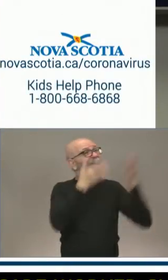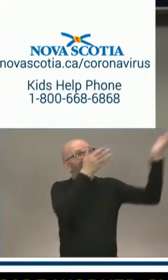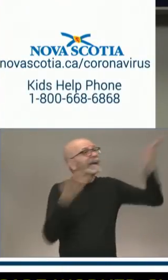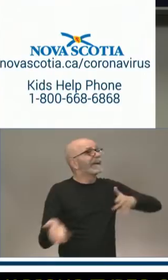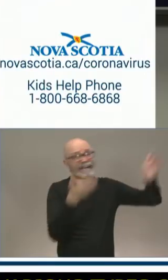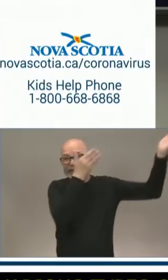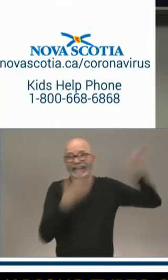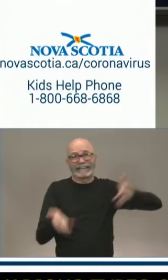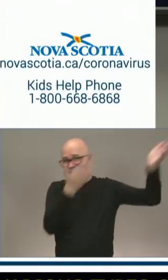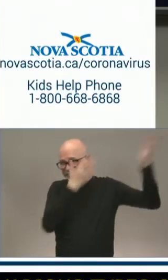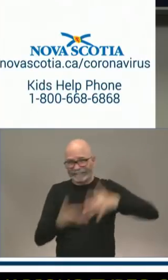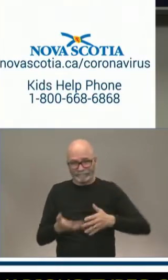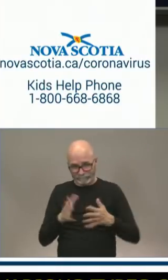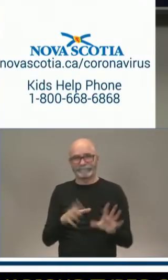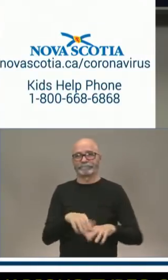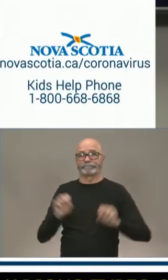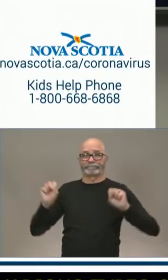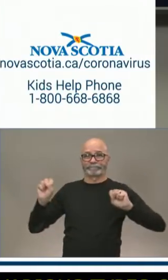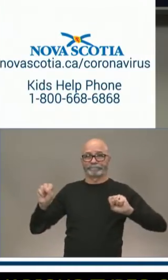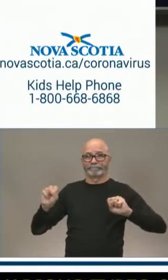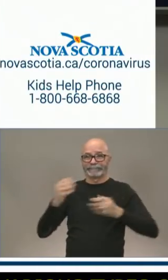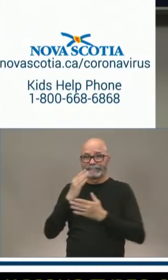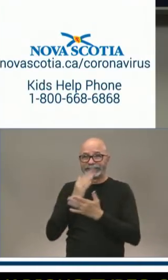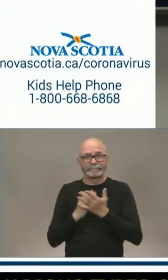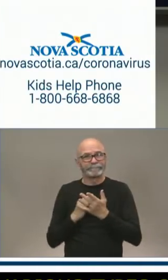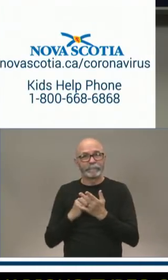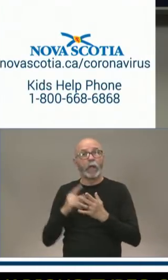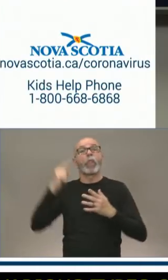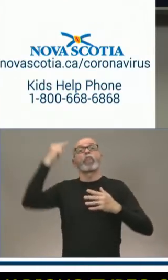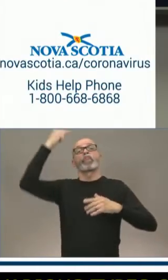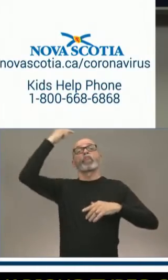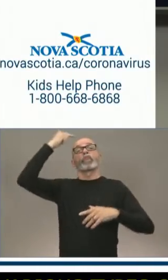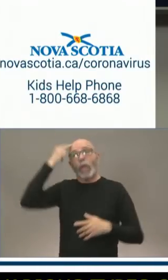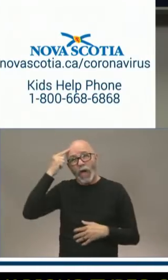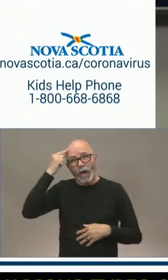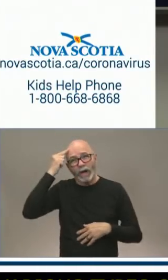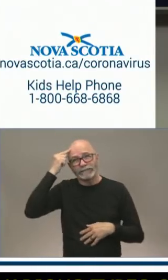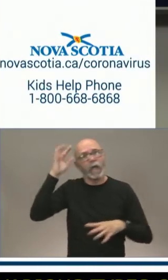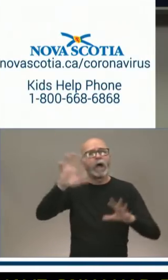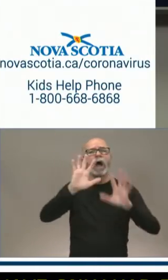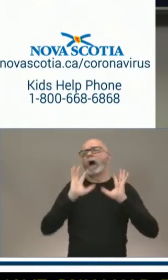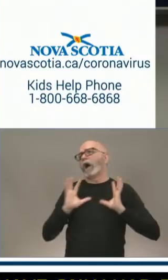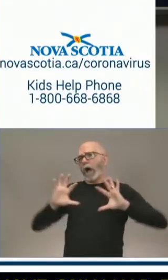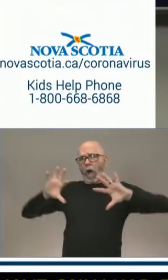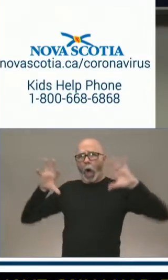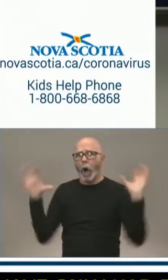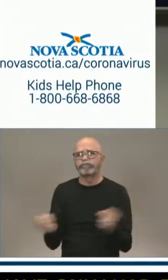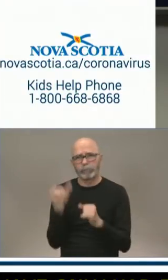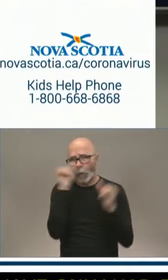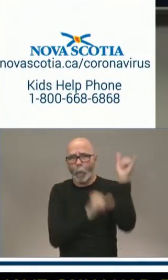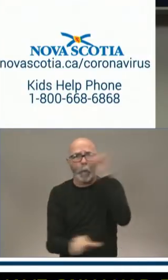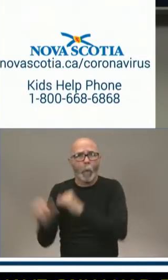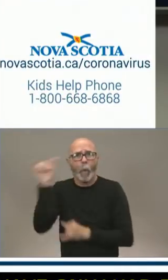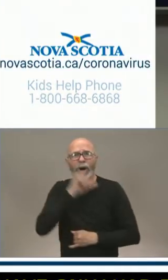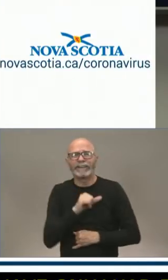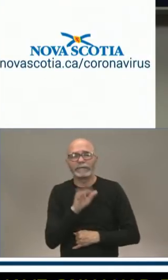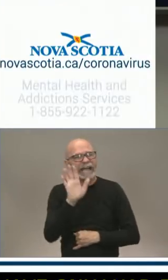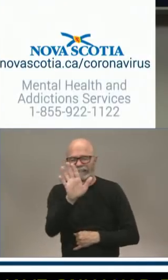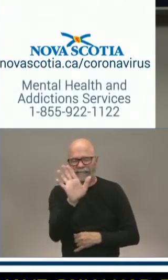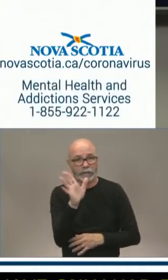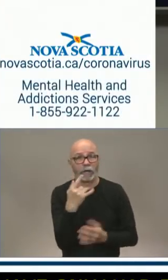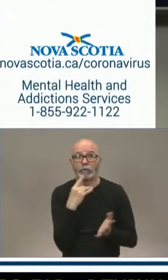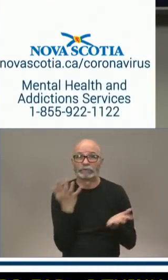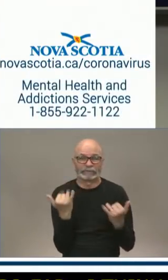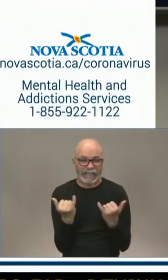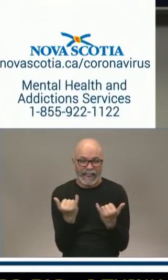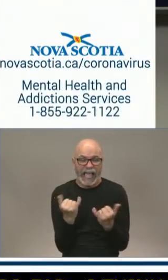people are under the perception that we have large amounts of vaccine. We're just beginning our vaccine program. The starting point for